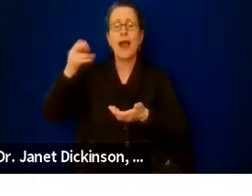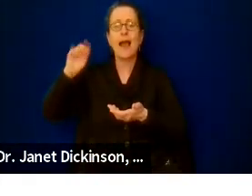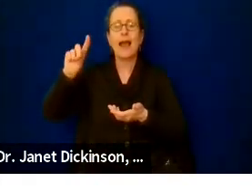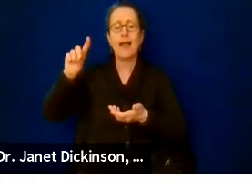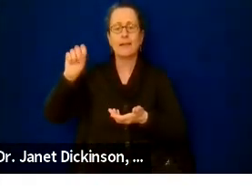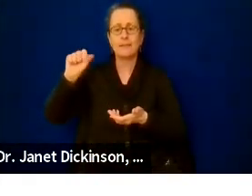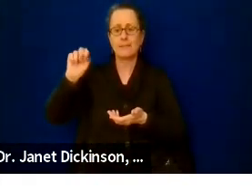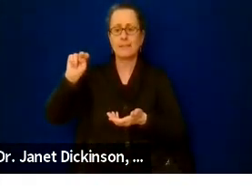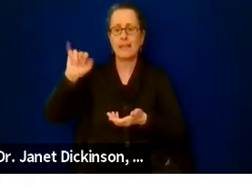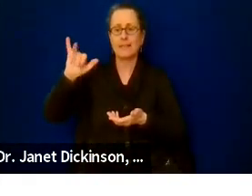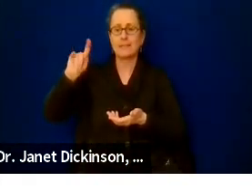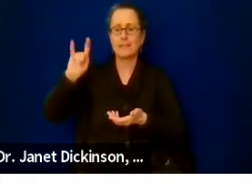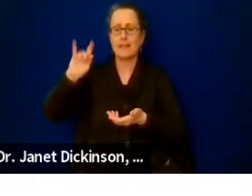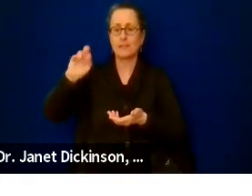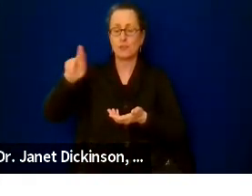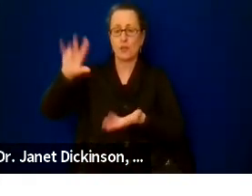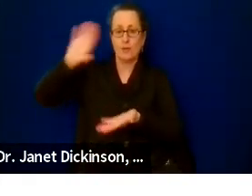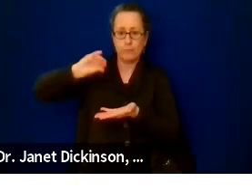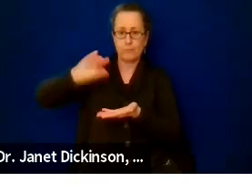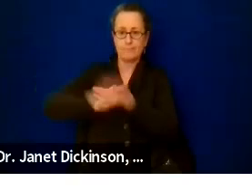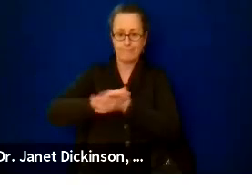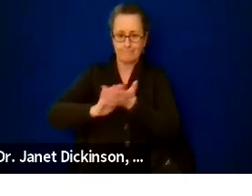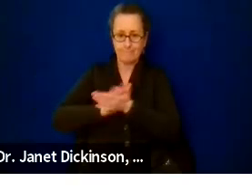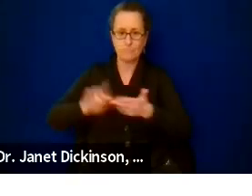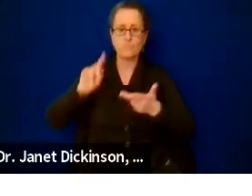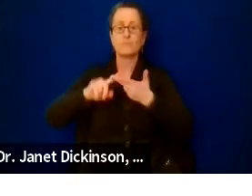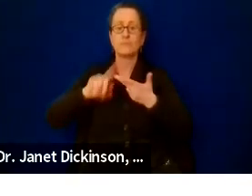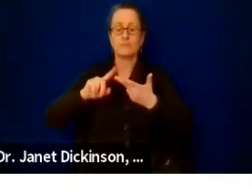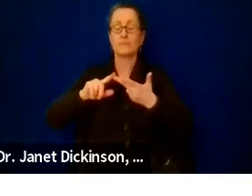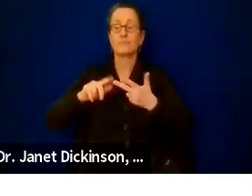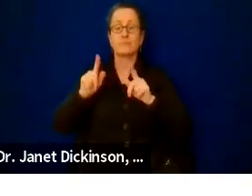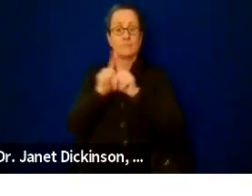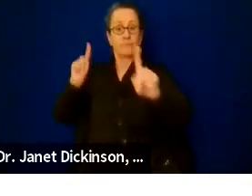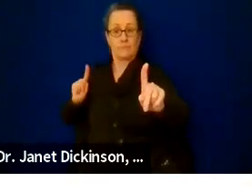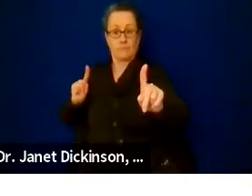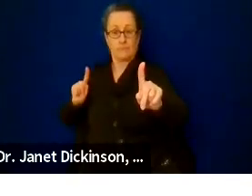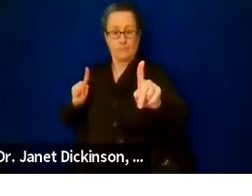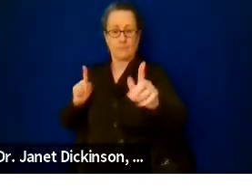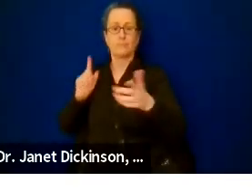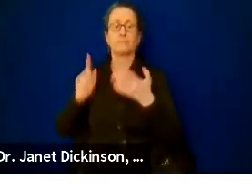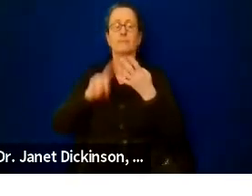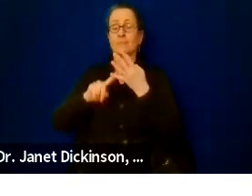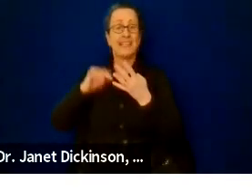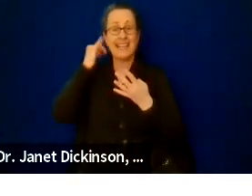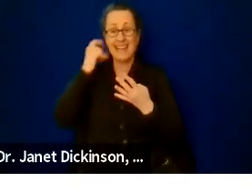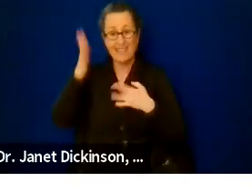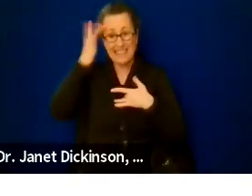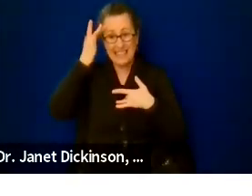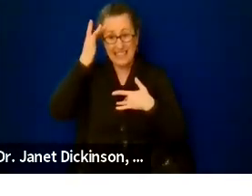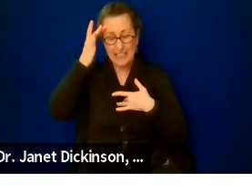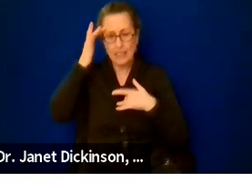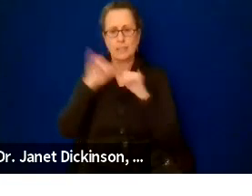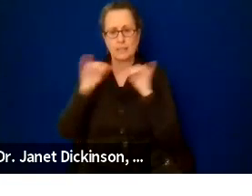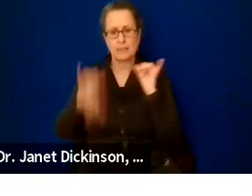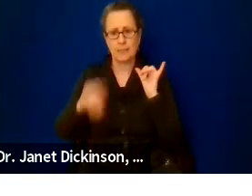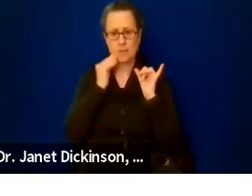stay home if you don't feel well. And one of the things that we're asking parents to do, and the state is asking parents to do, is to